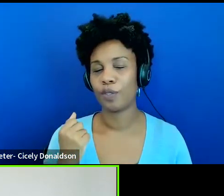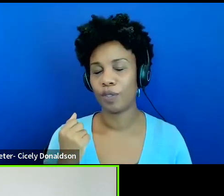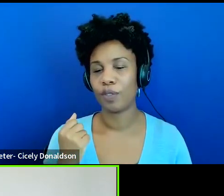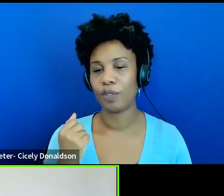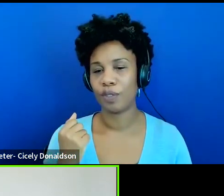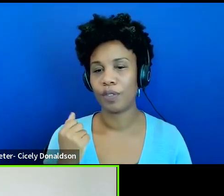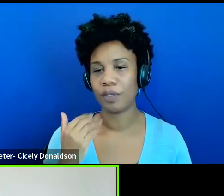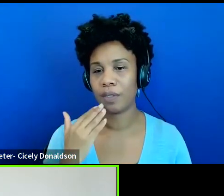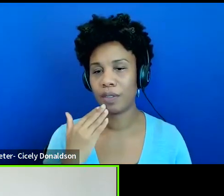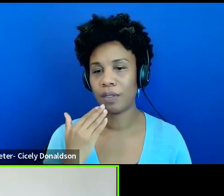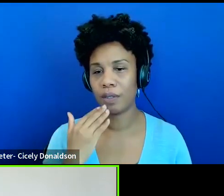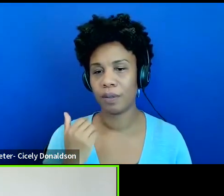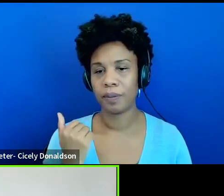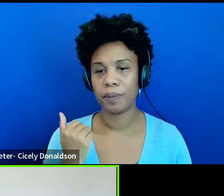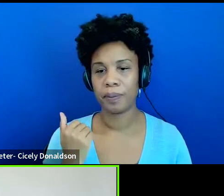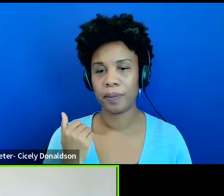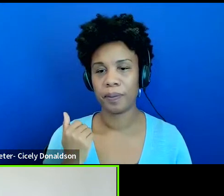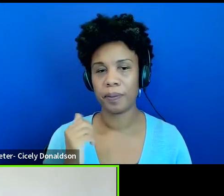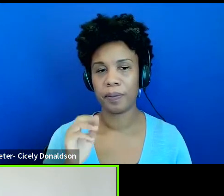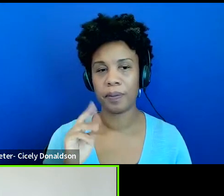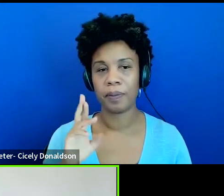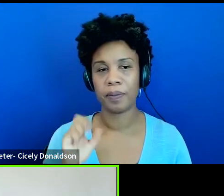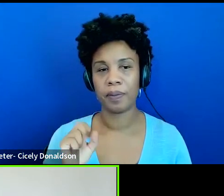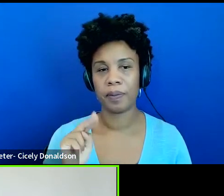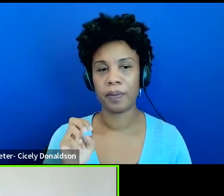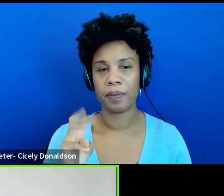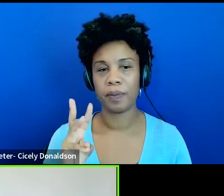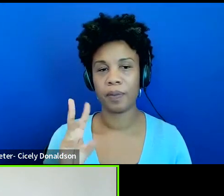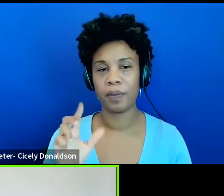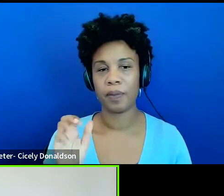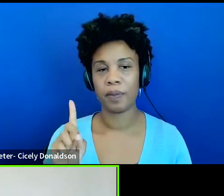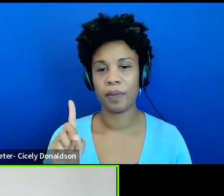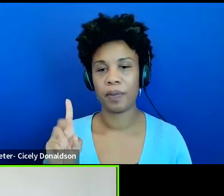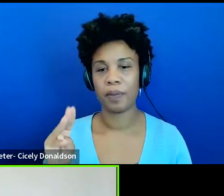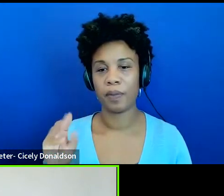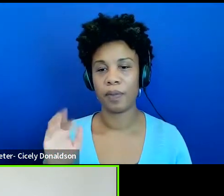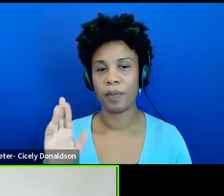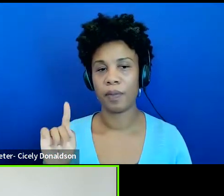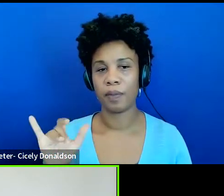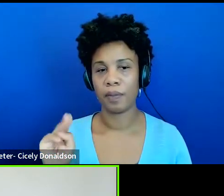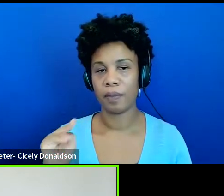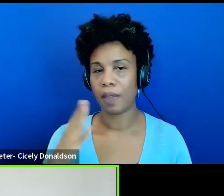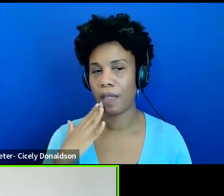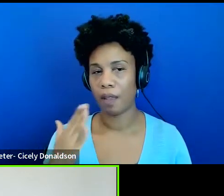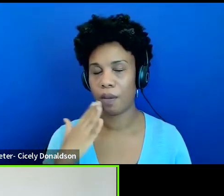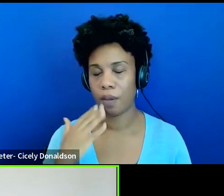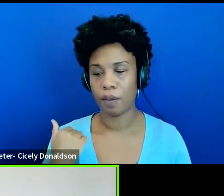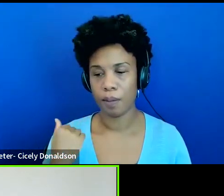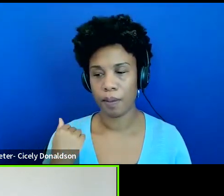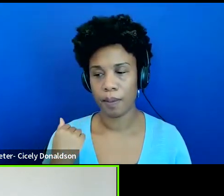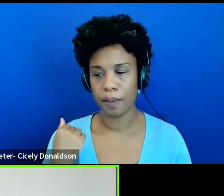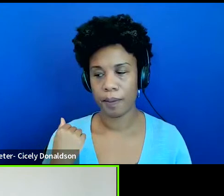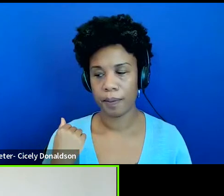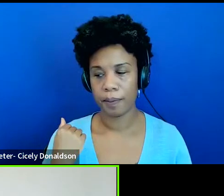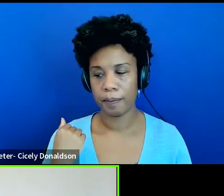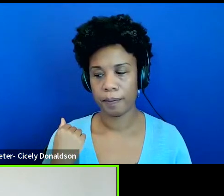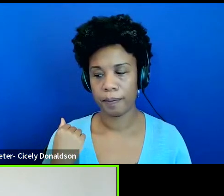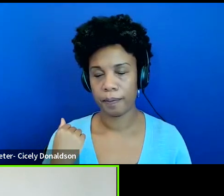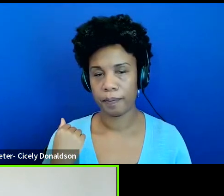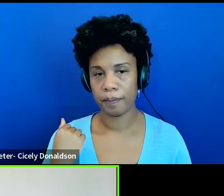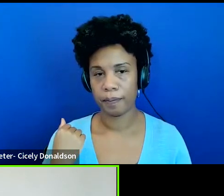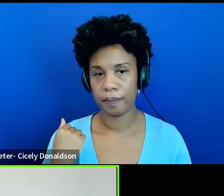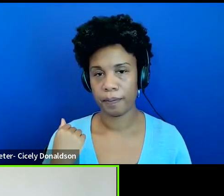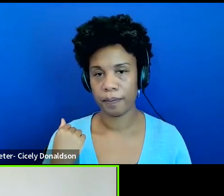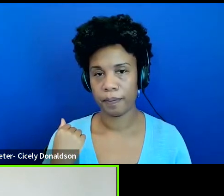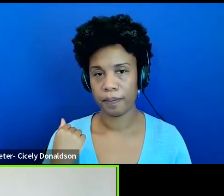Martin. All right, so first off, I must indicate that that we are speaking of the population